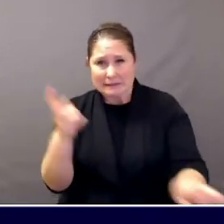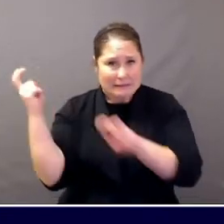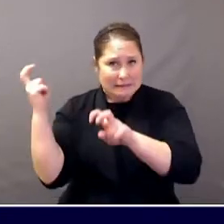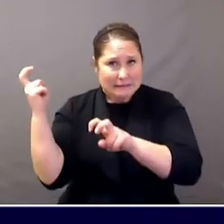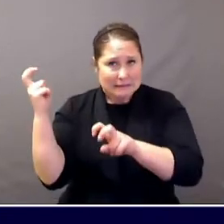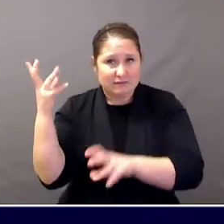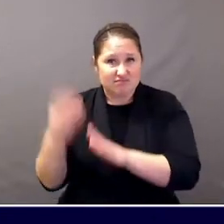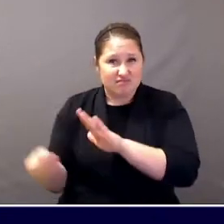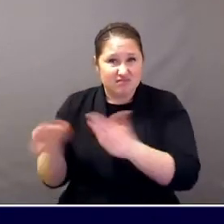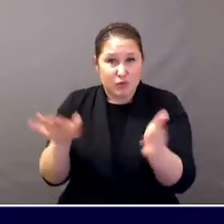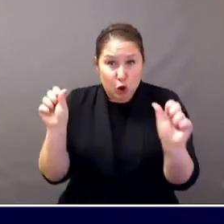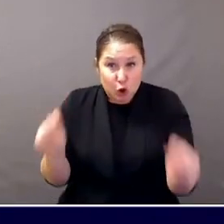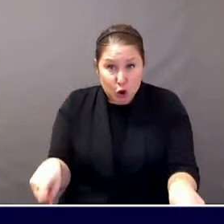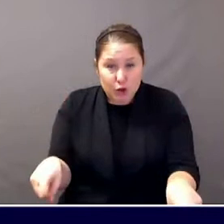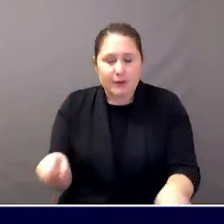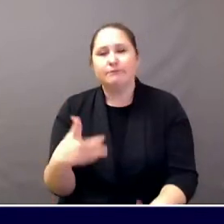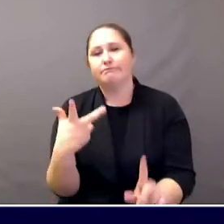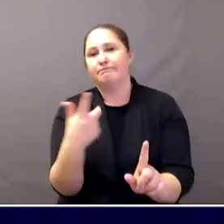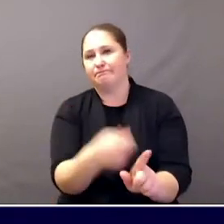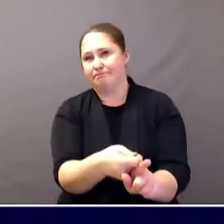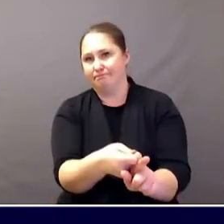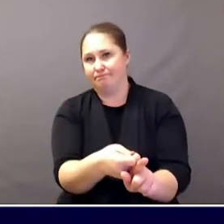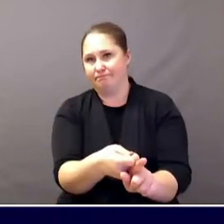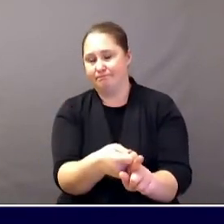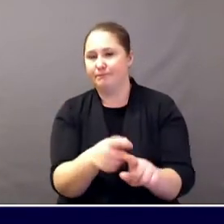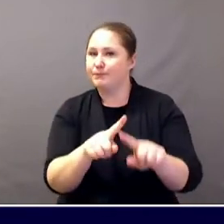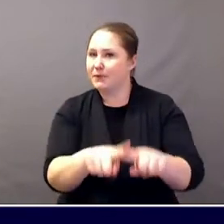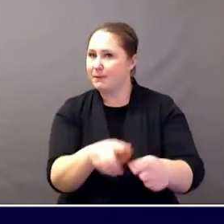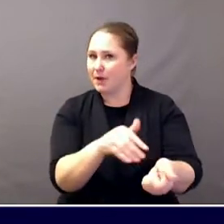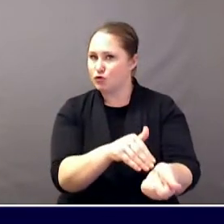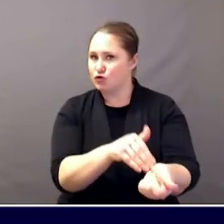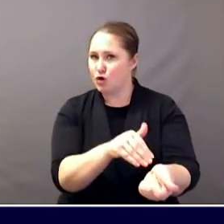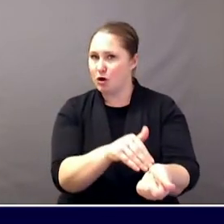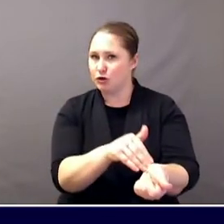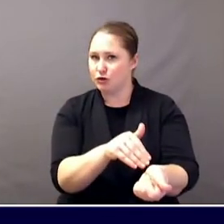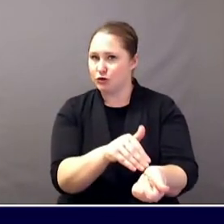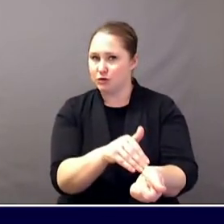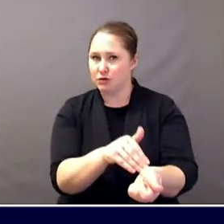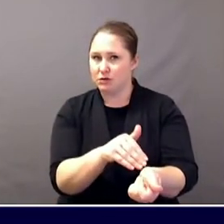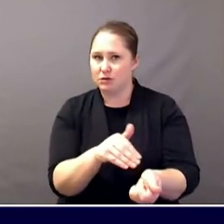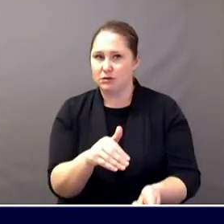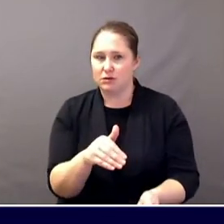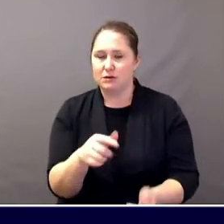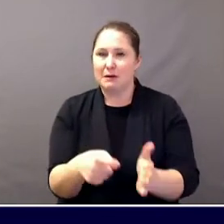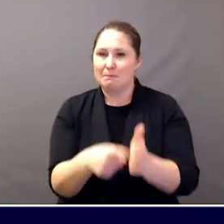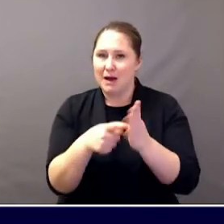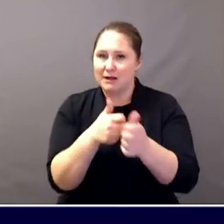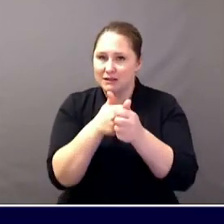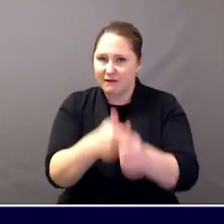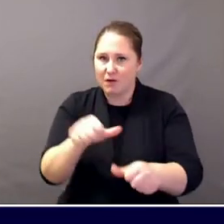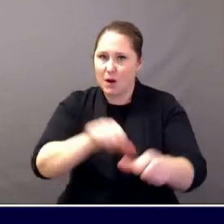of Maine. Thank you. We can't be arbitrary about it. We've got to be scientific.